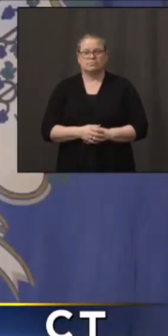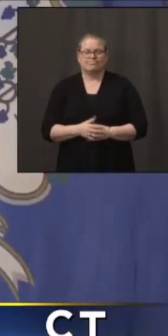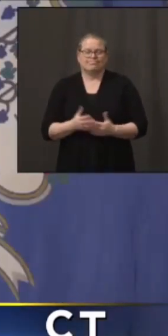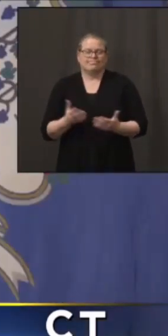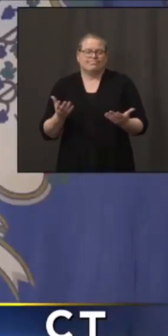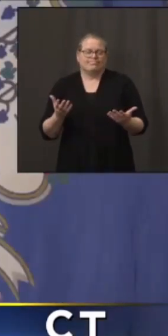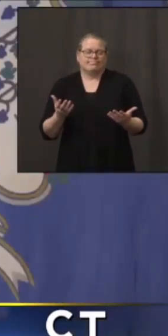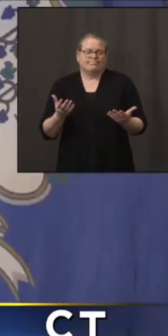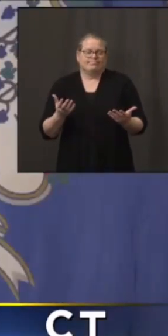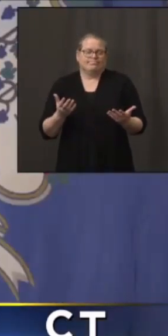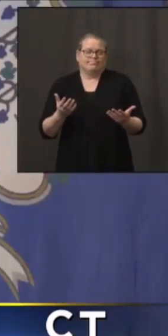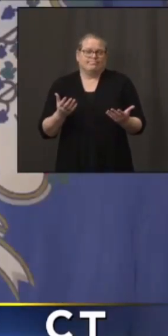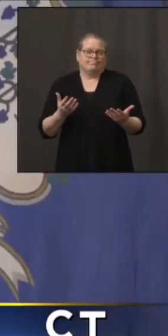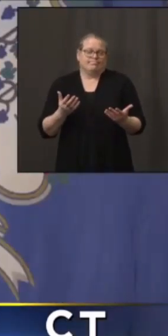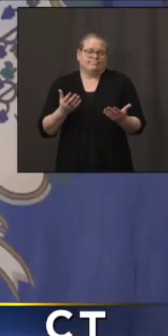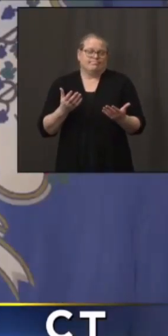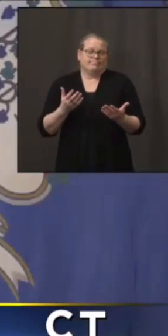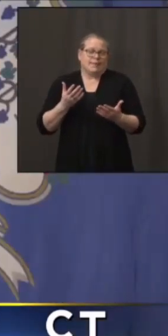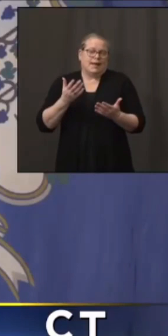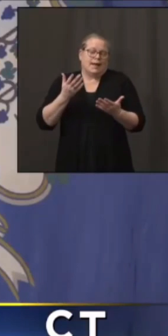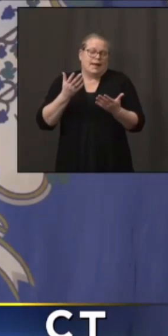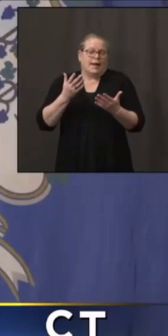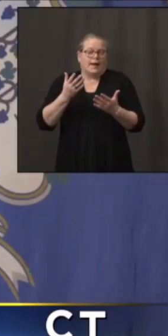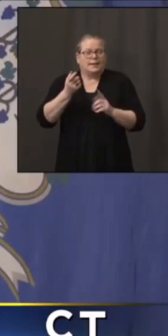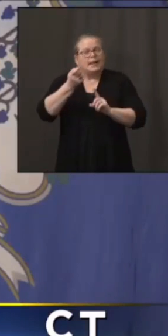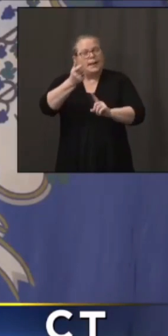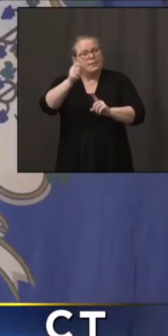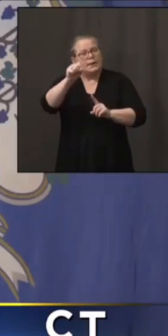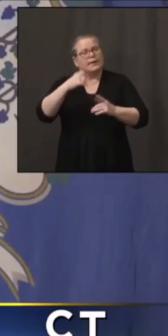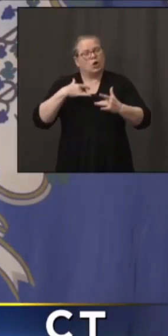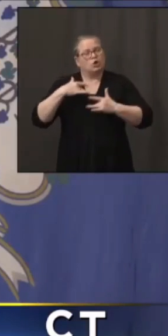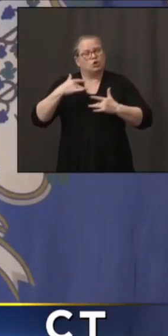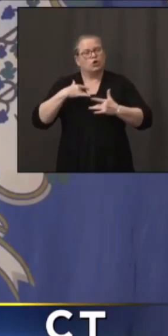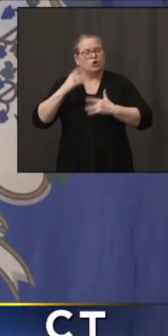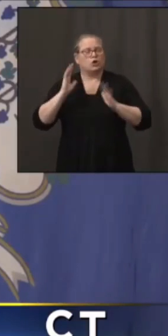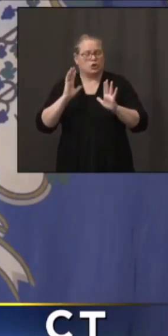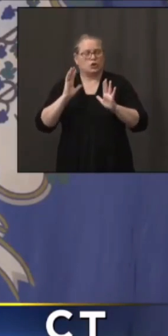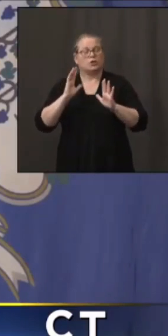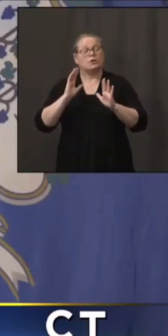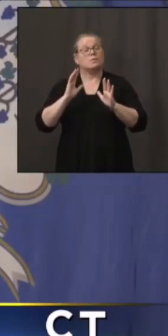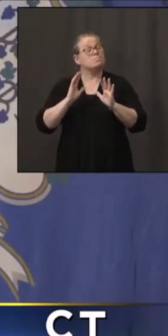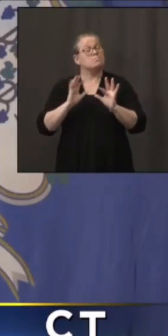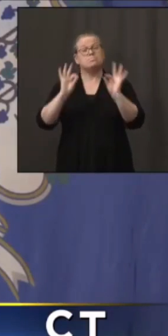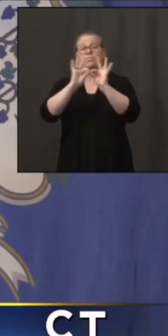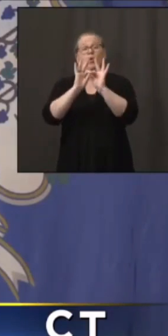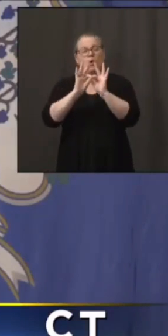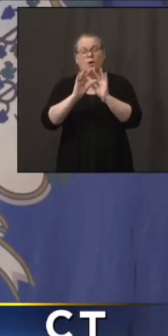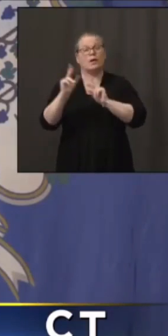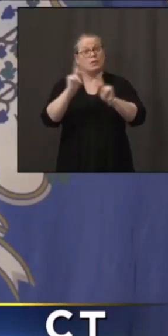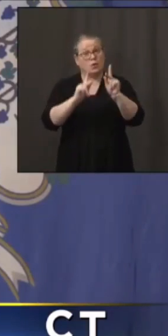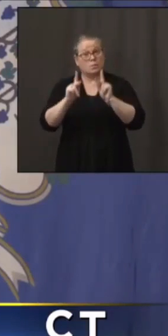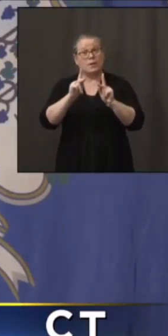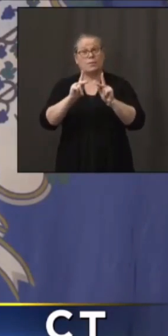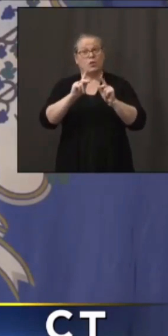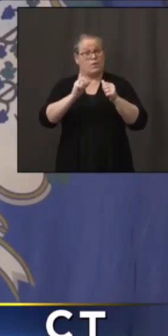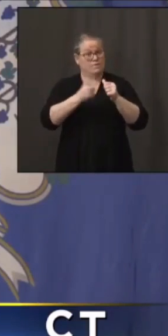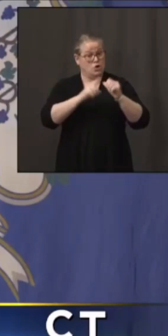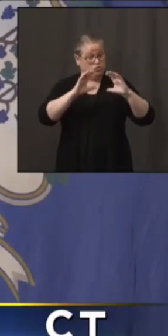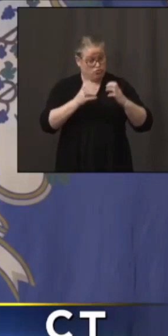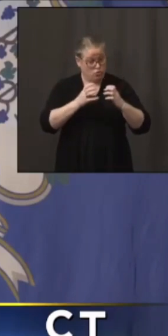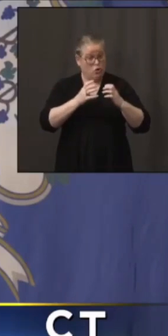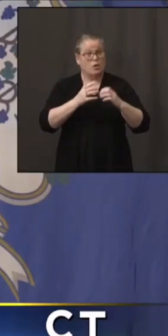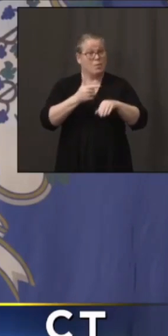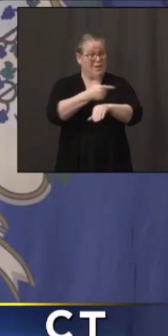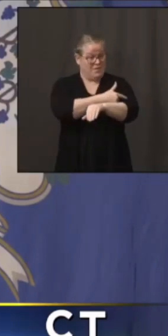slight concern. Much more important to me is get those first-tier people vaccinated as quickly as we can. I think we've done a pretty